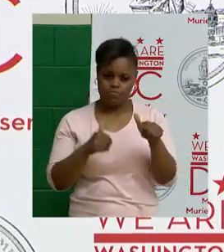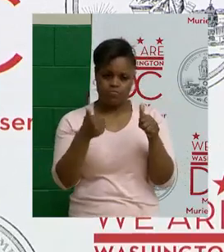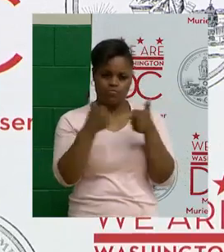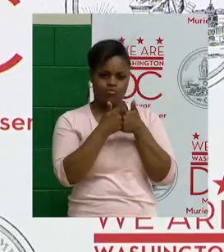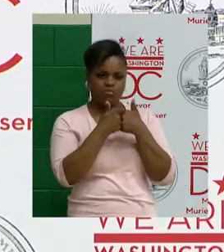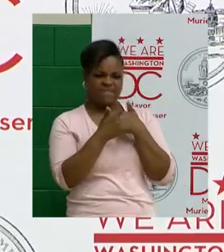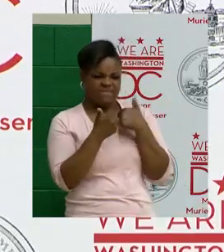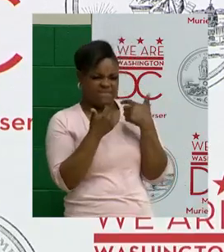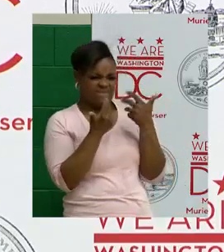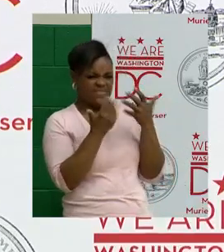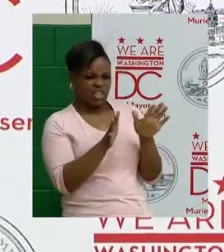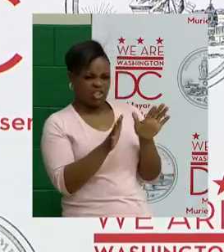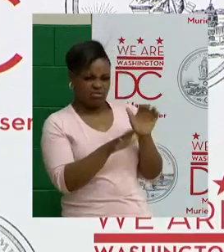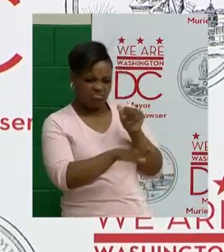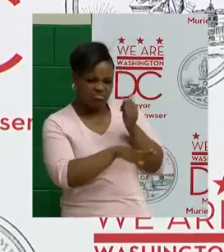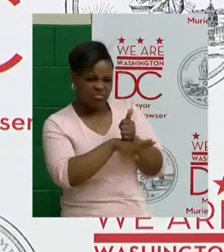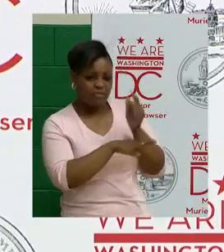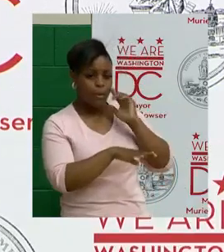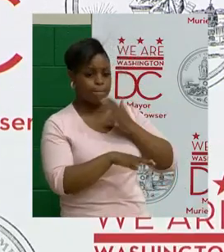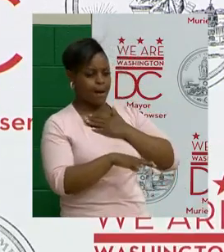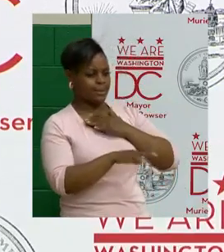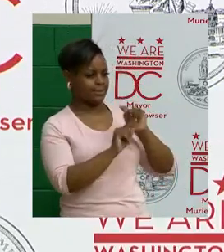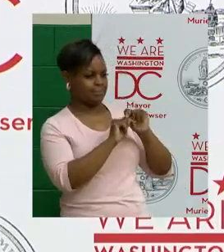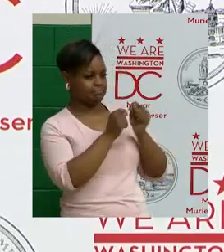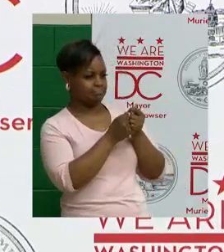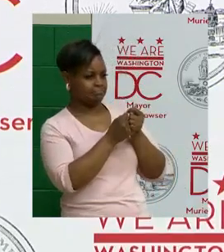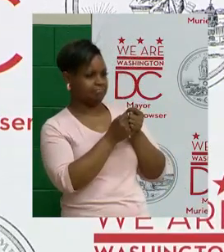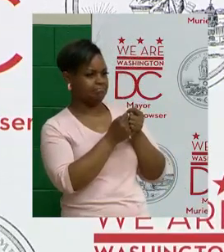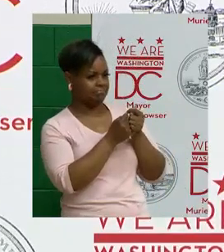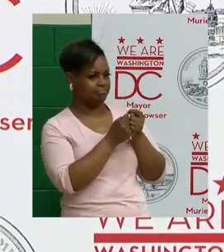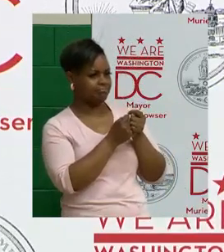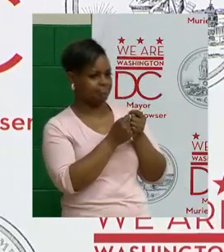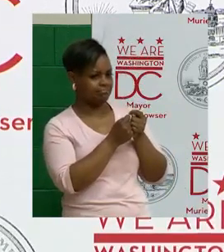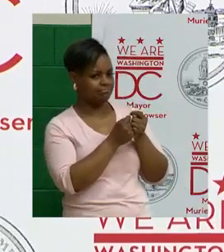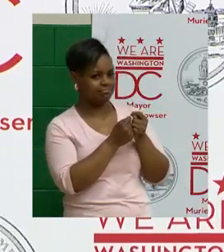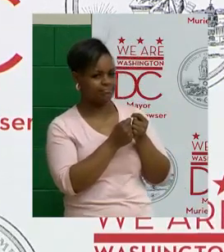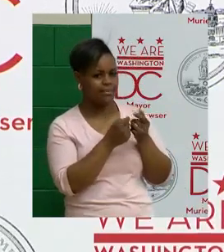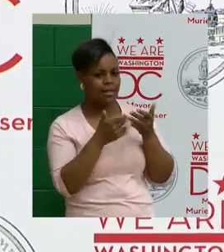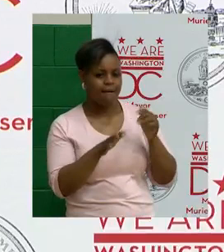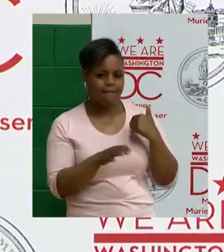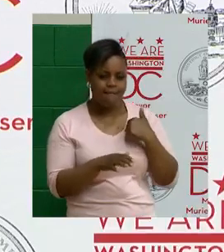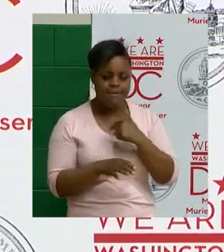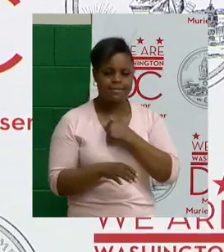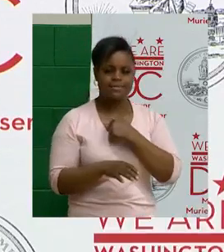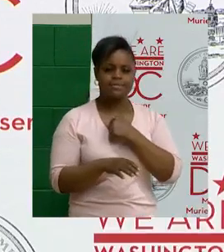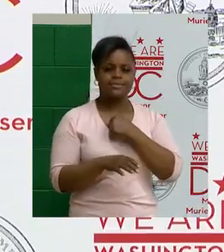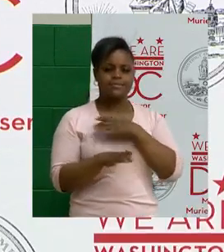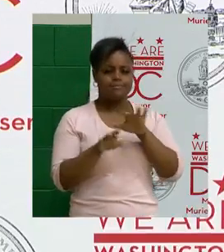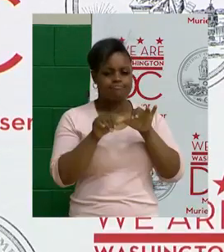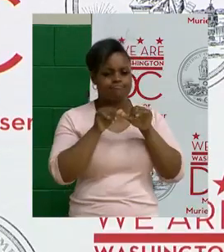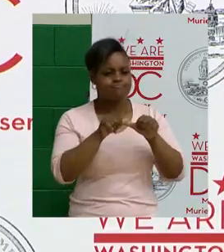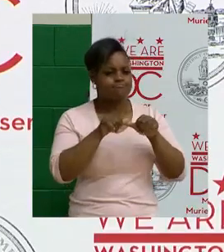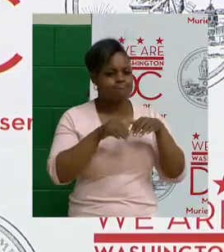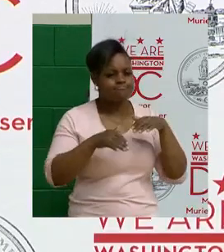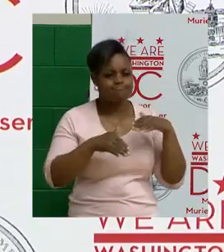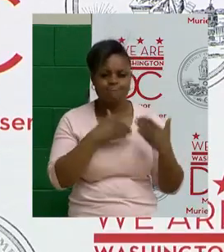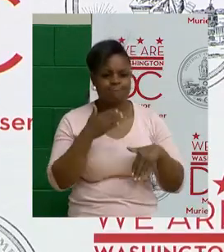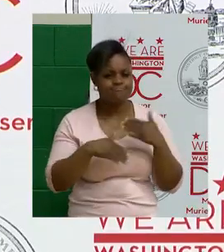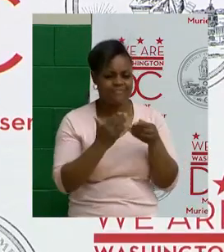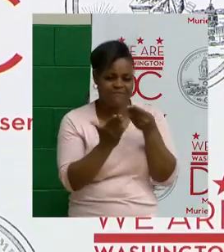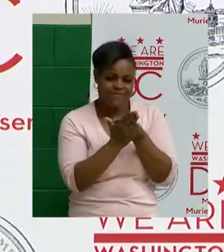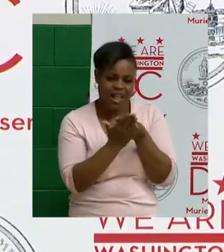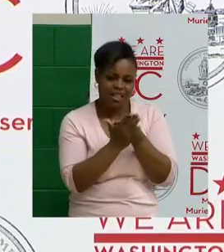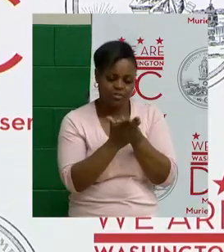given my team this year, to allow us to continue to be financially strong and